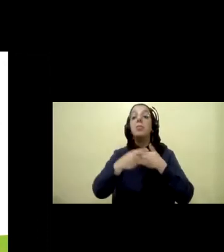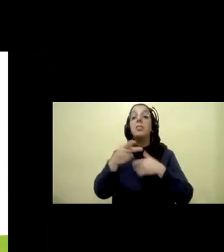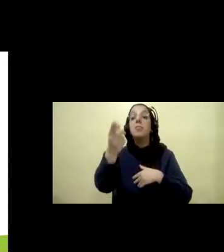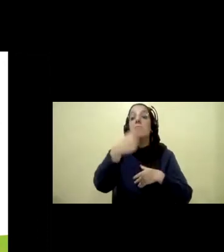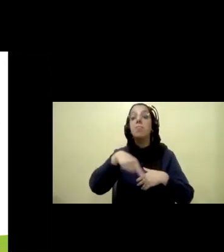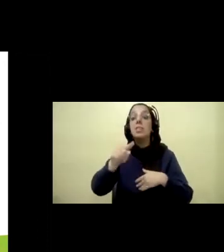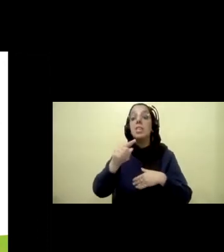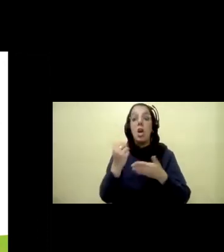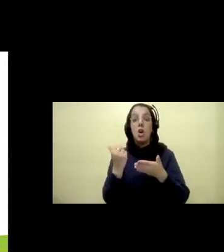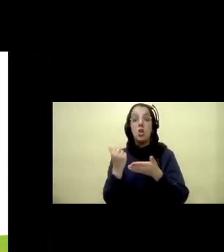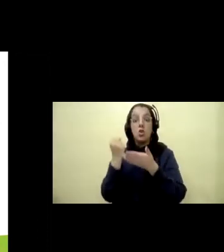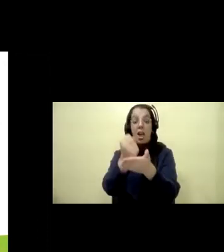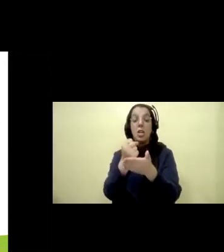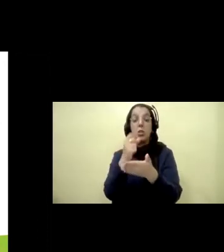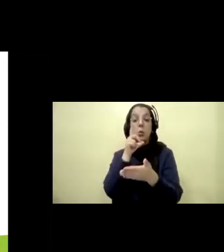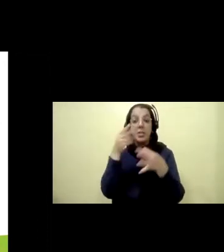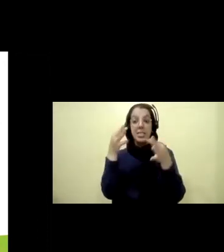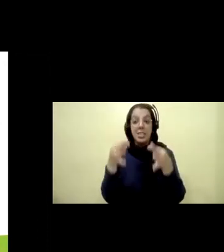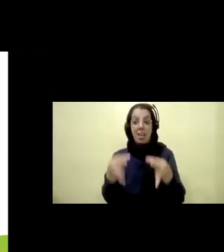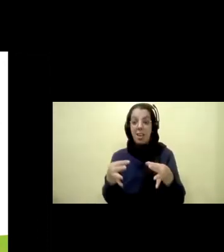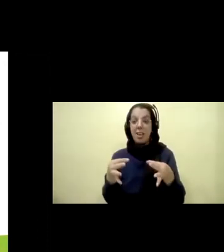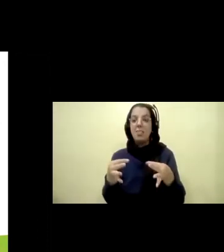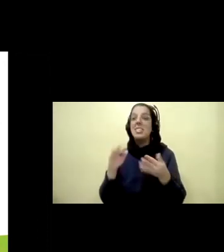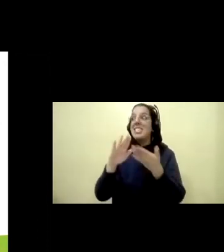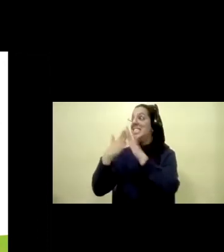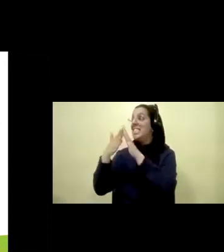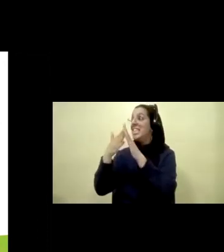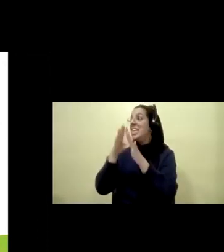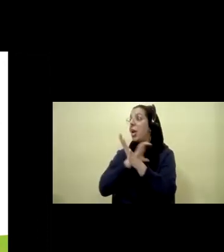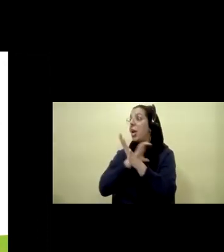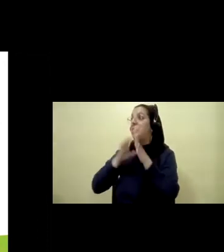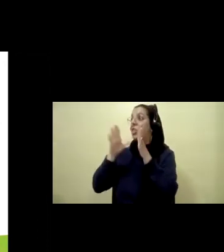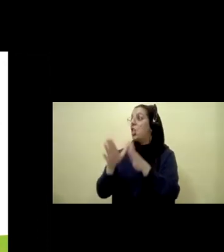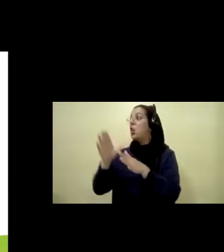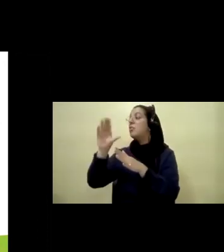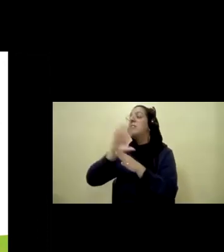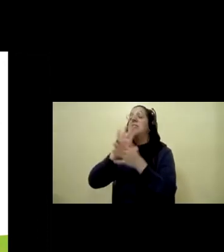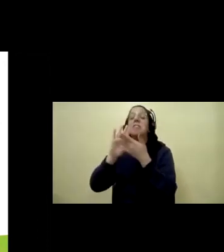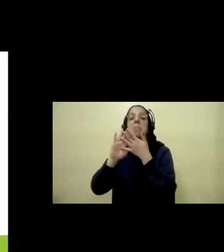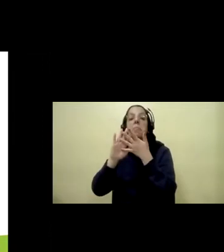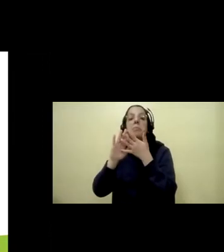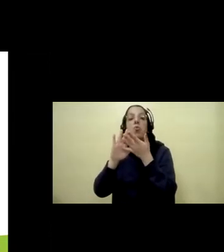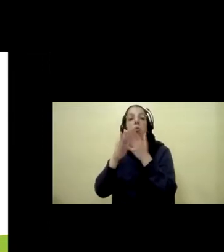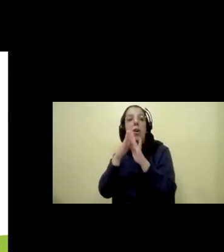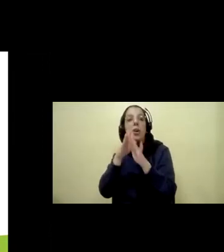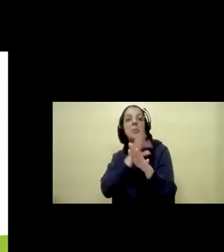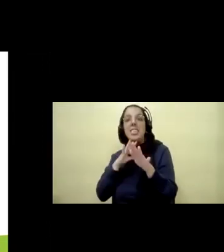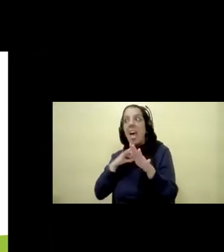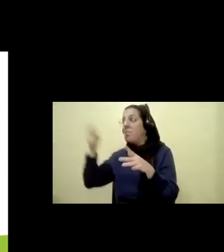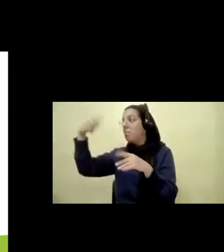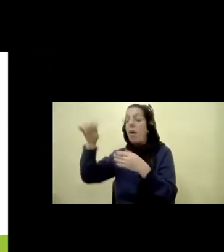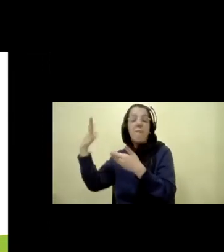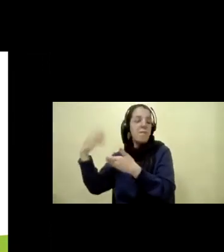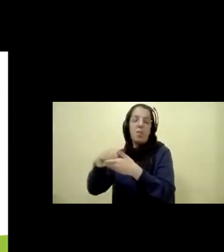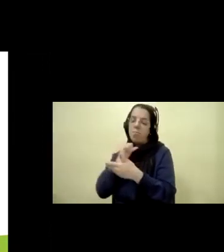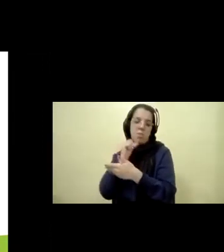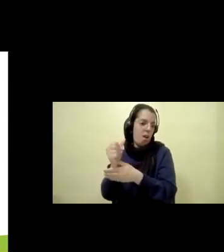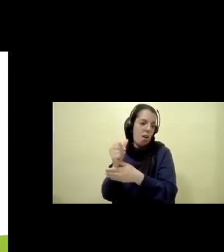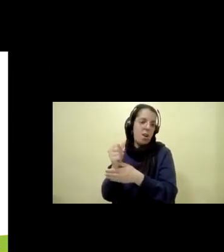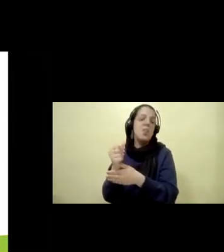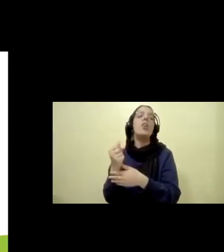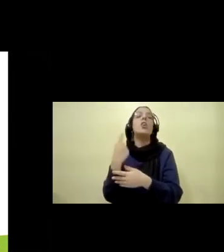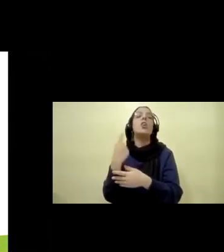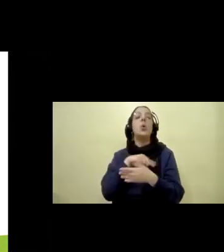decided by city councilors or city staff. So we use only the peer review process. So